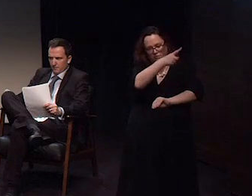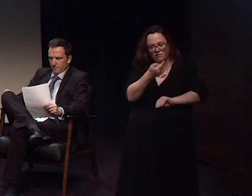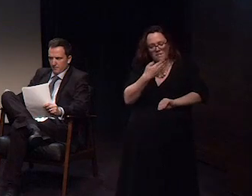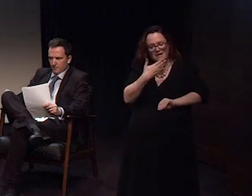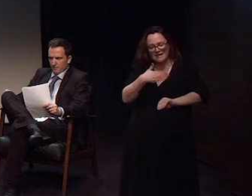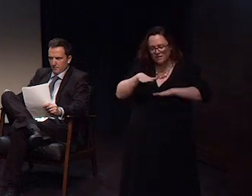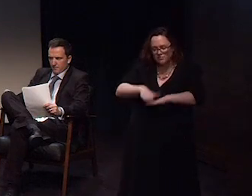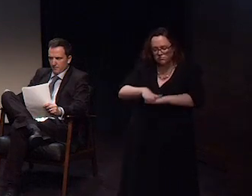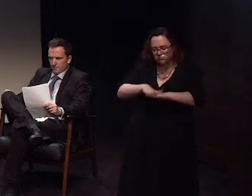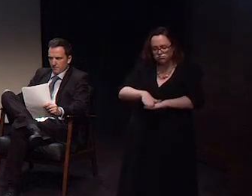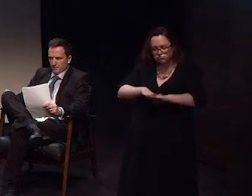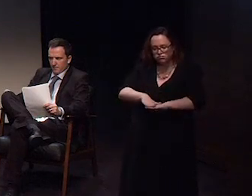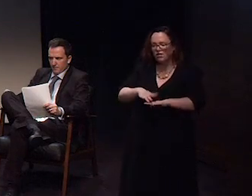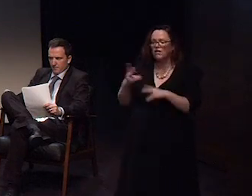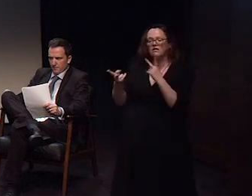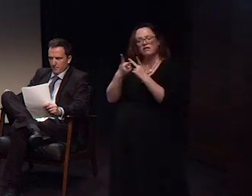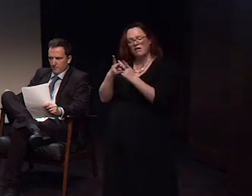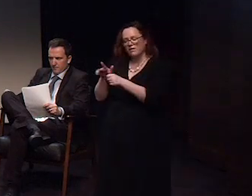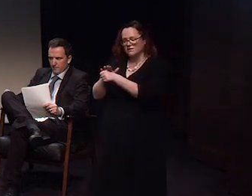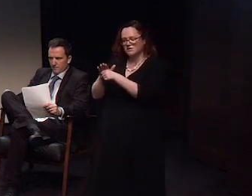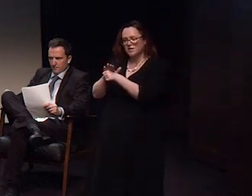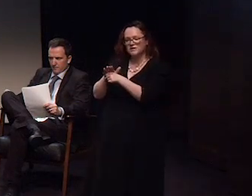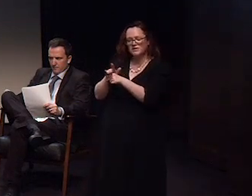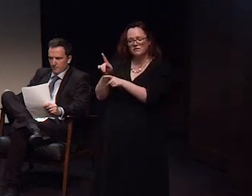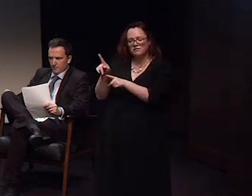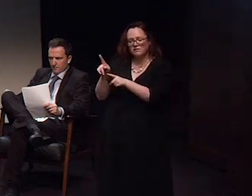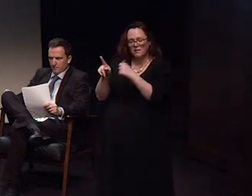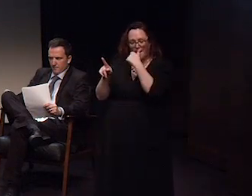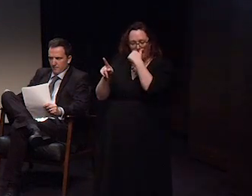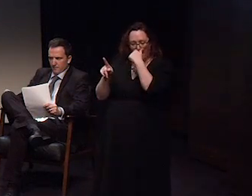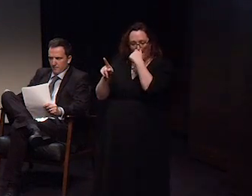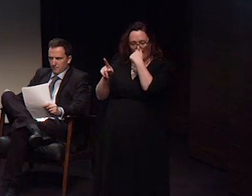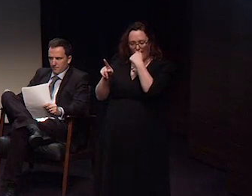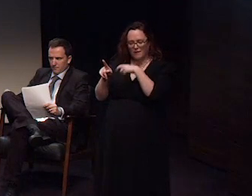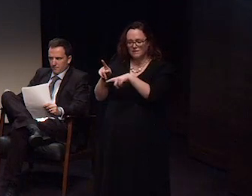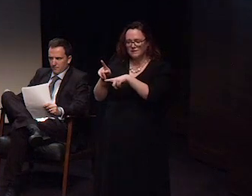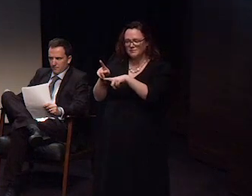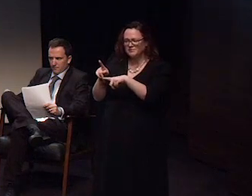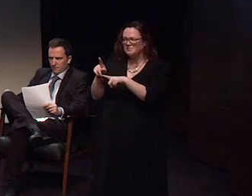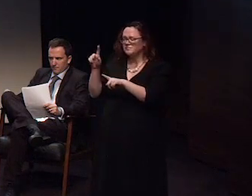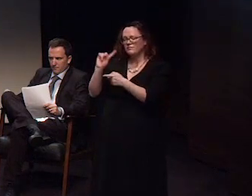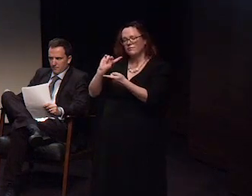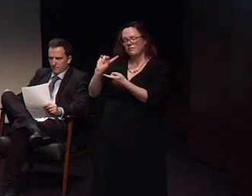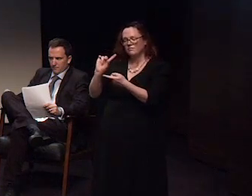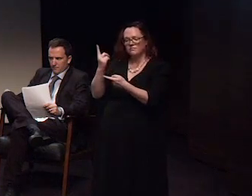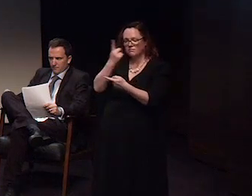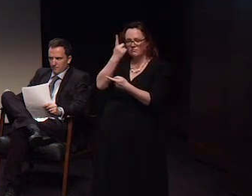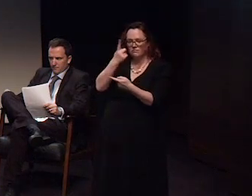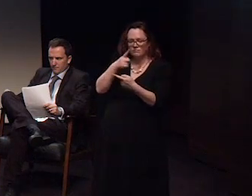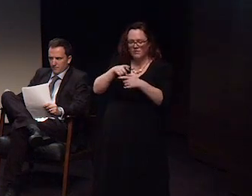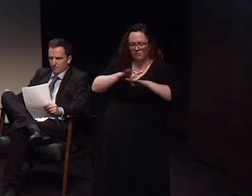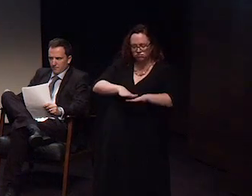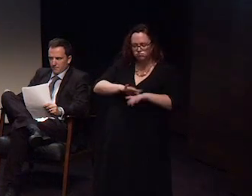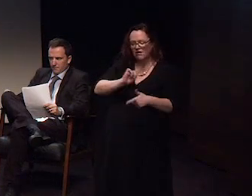they place themselves the electrode, and we saw that it's a great gain of time.